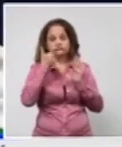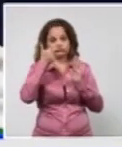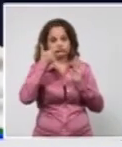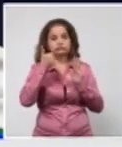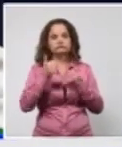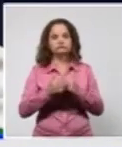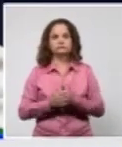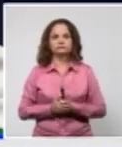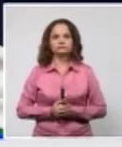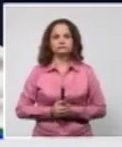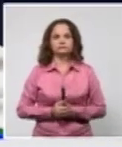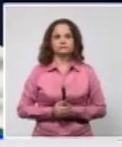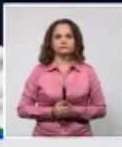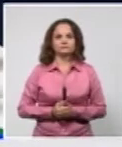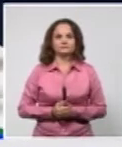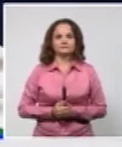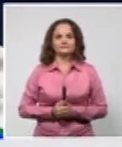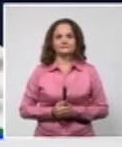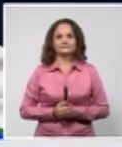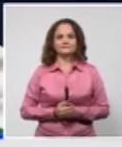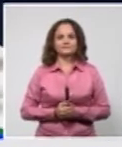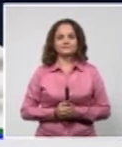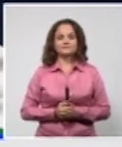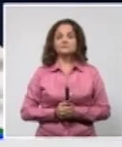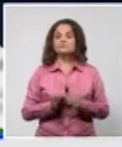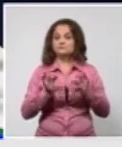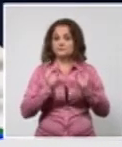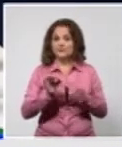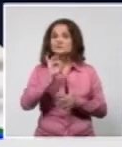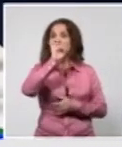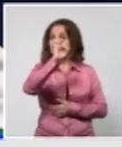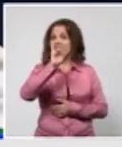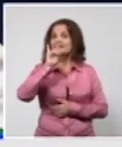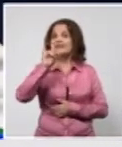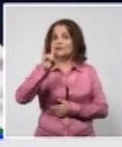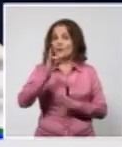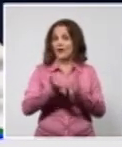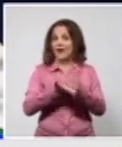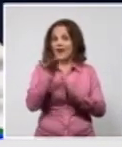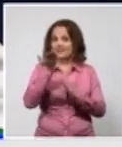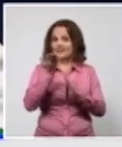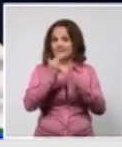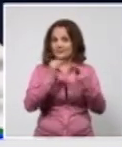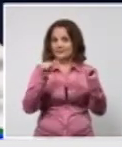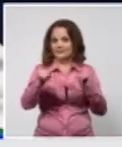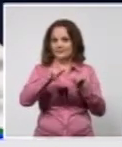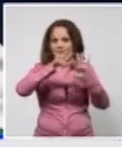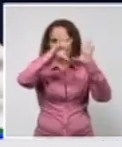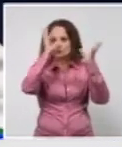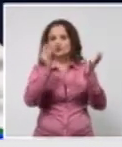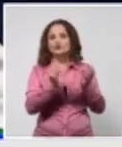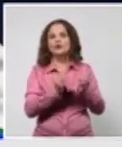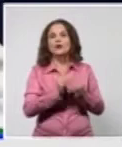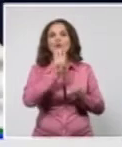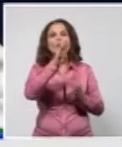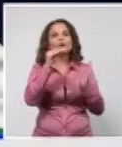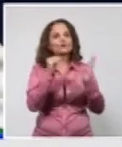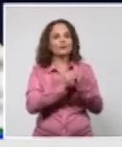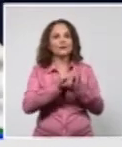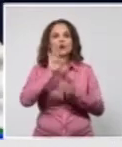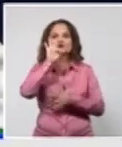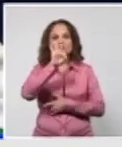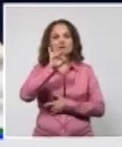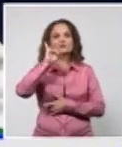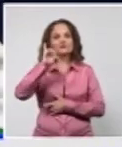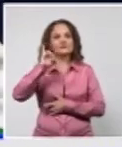report 2 patients in a critical state, admitted 1 to Camagüey and 1 to Matanzas hospitals, 4